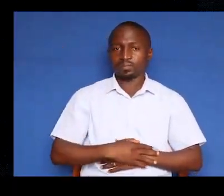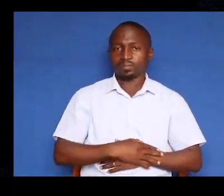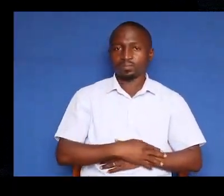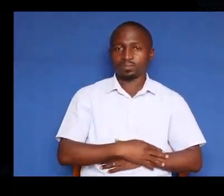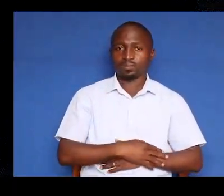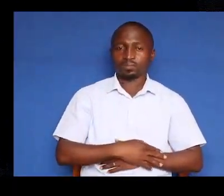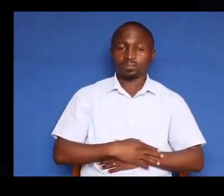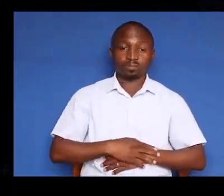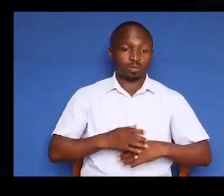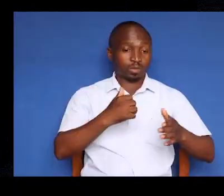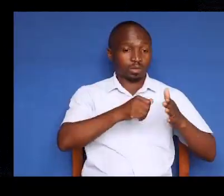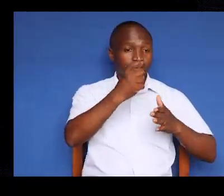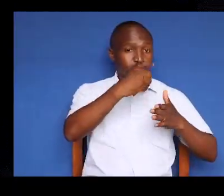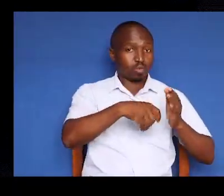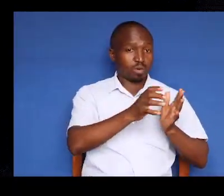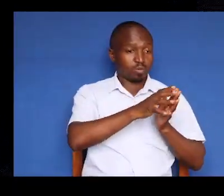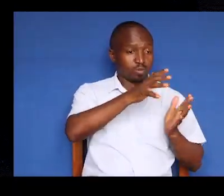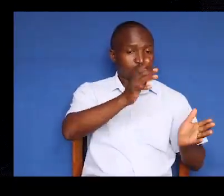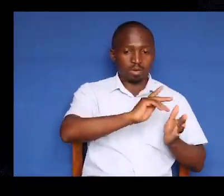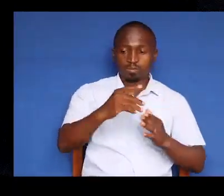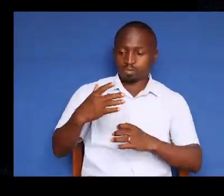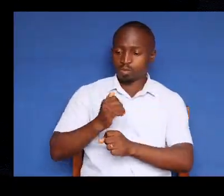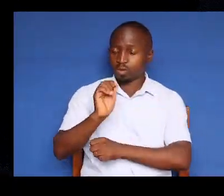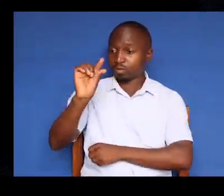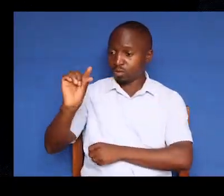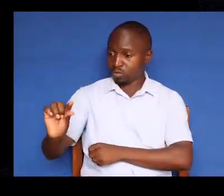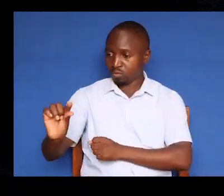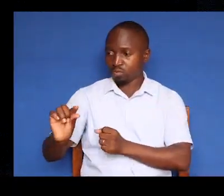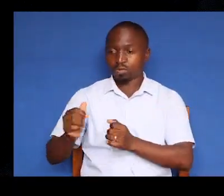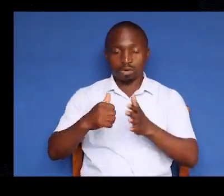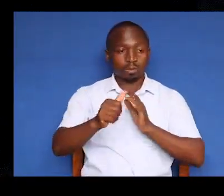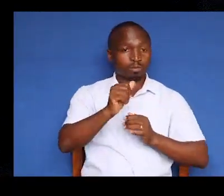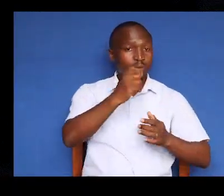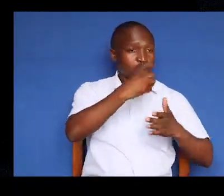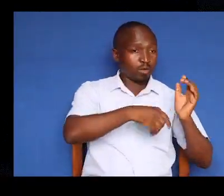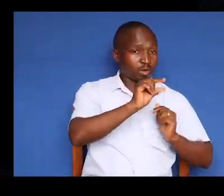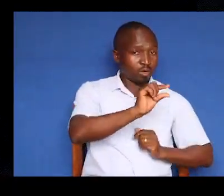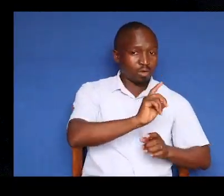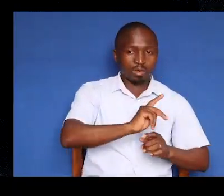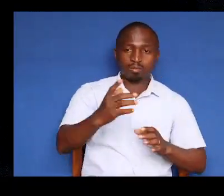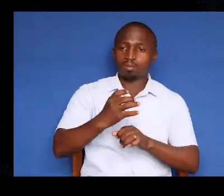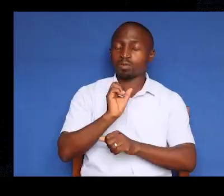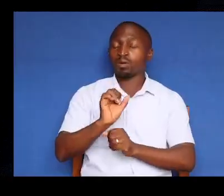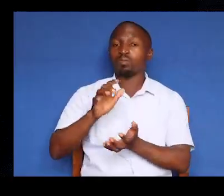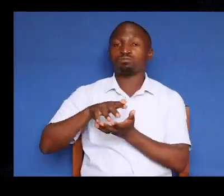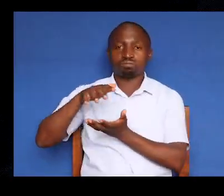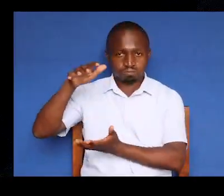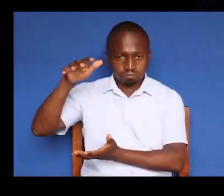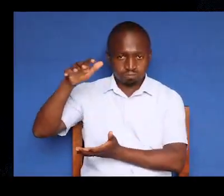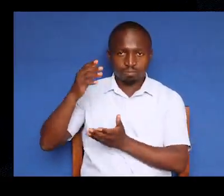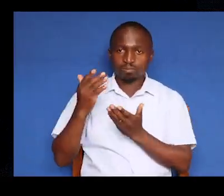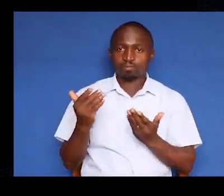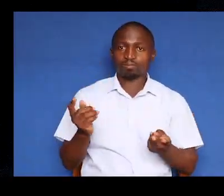are charged the high tax rate if your income is low, and you are charged low interest rate if your income is high. This